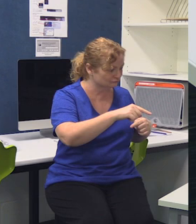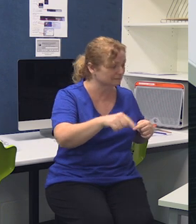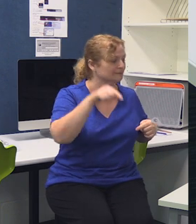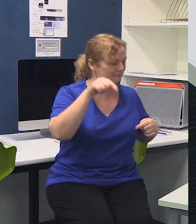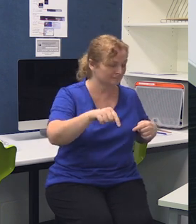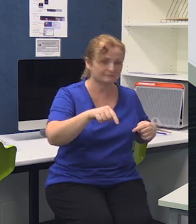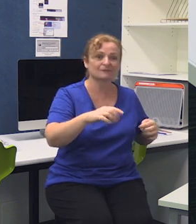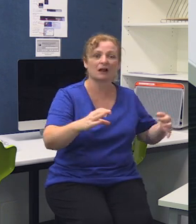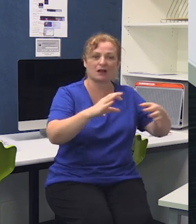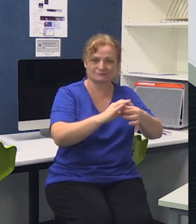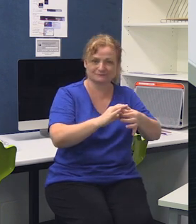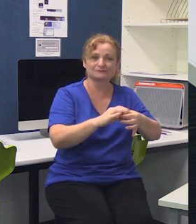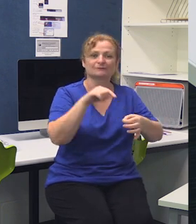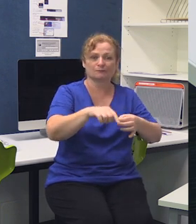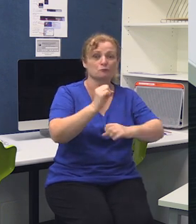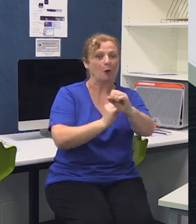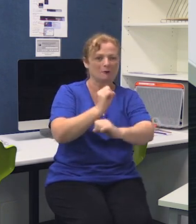and connect it to our motor.